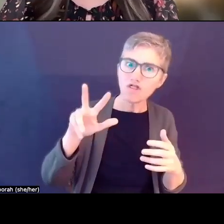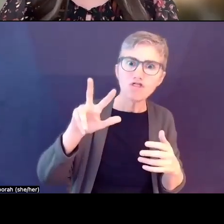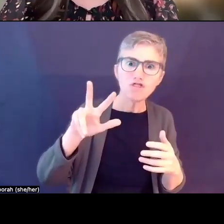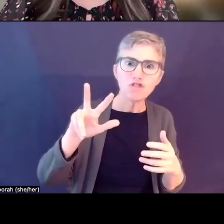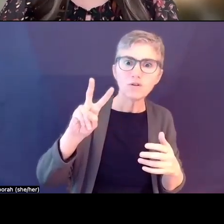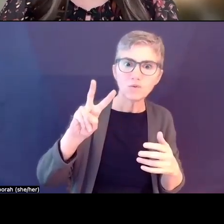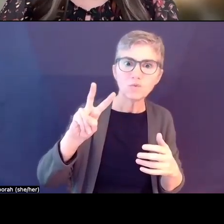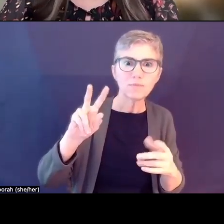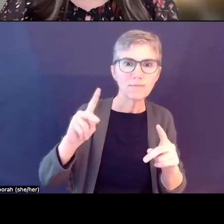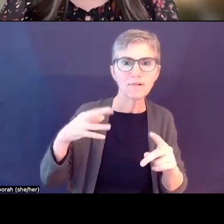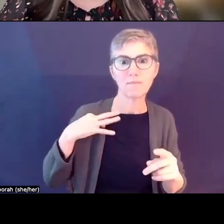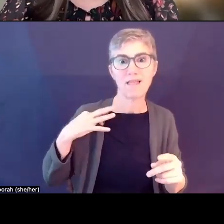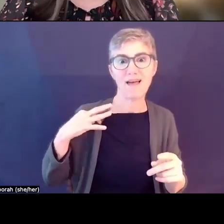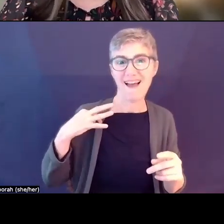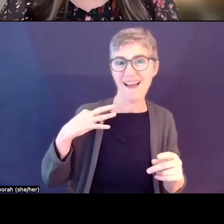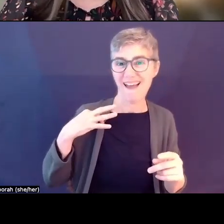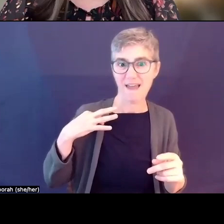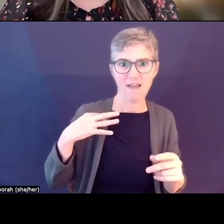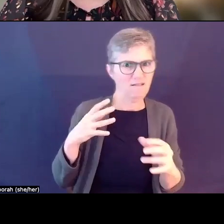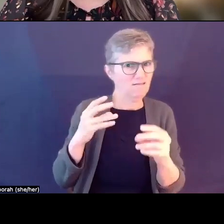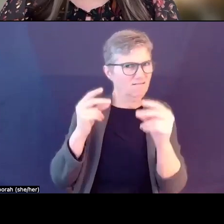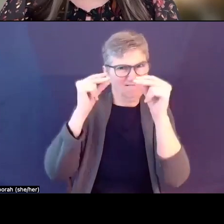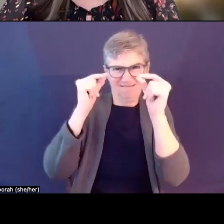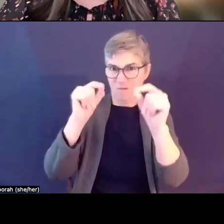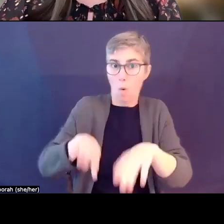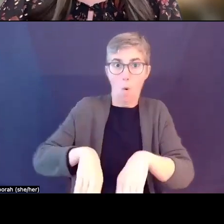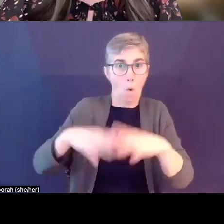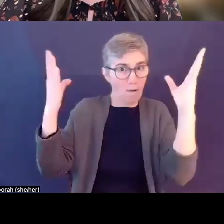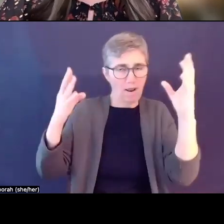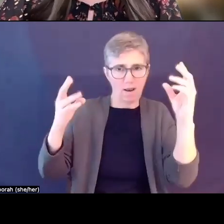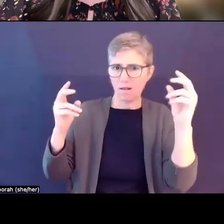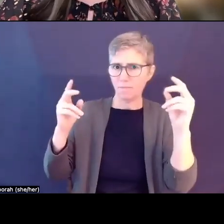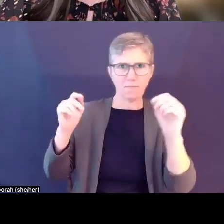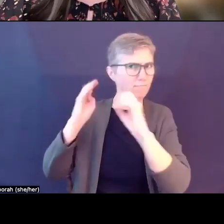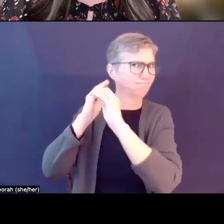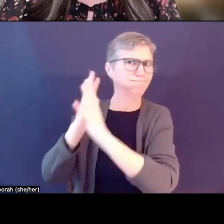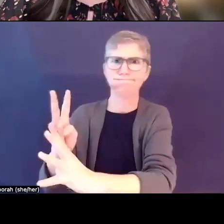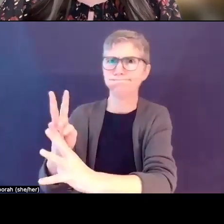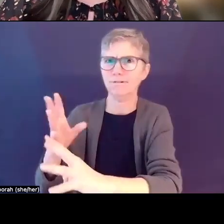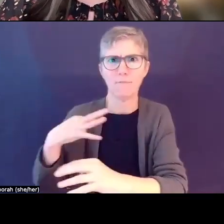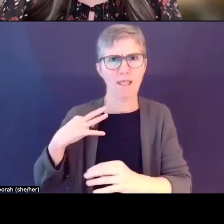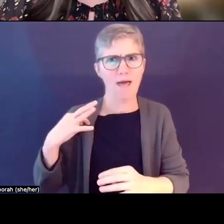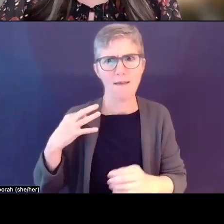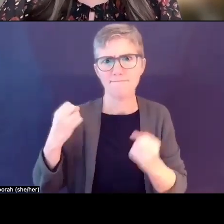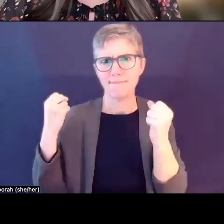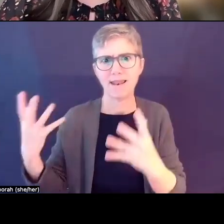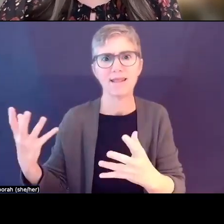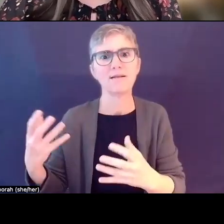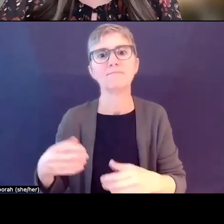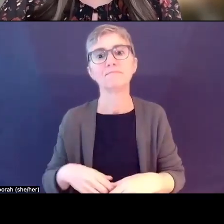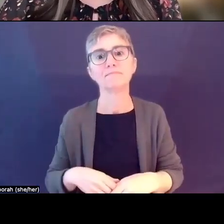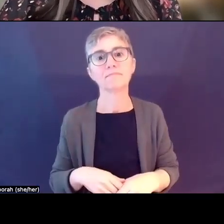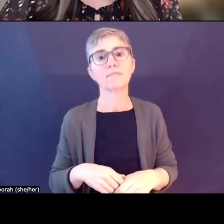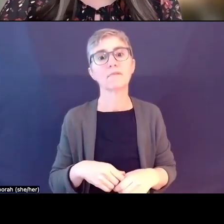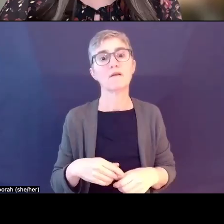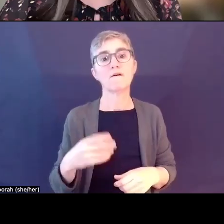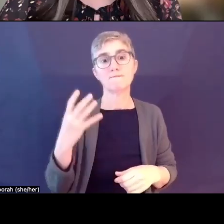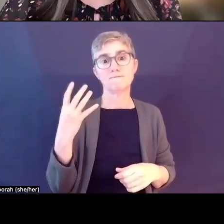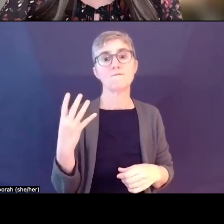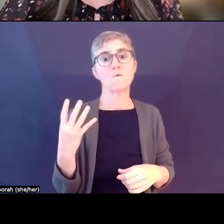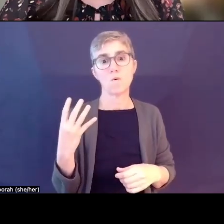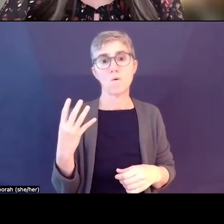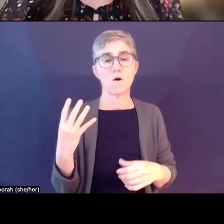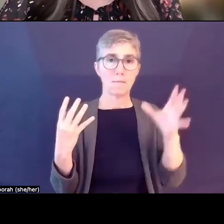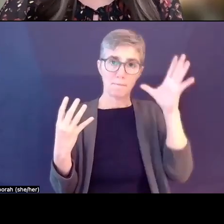the first 24 hours of the application being live. You can see here that 4 of our CAB members identify as male and 4